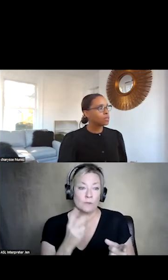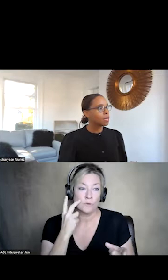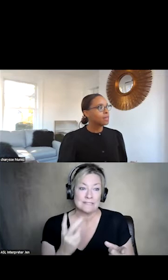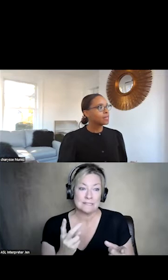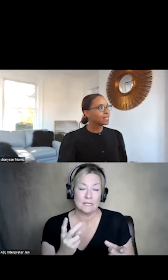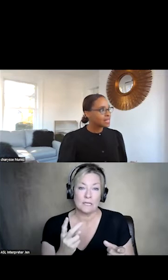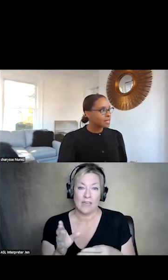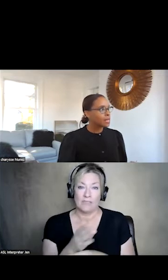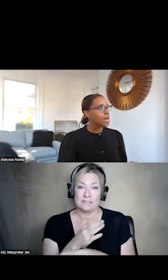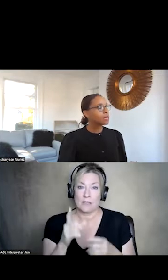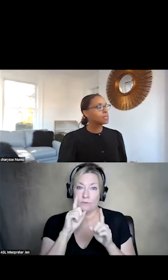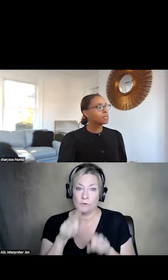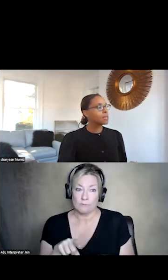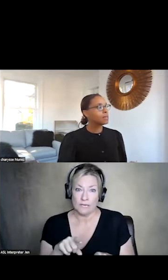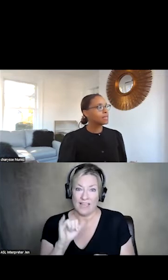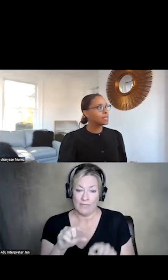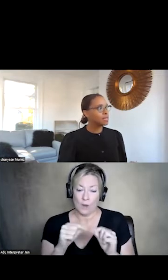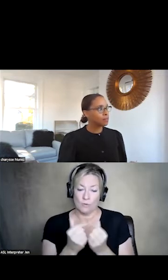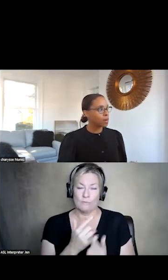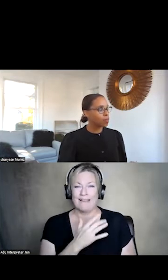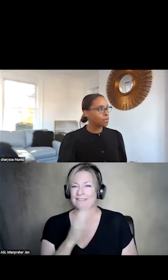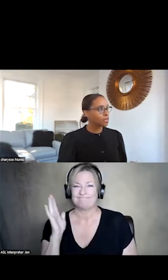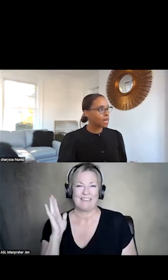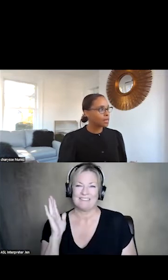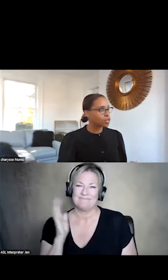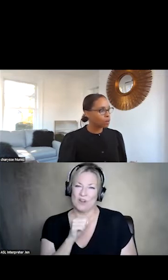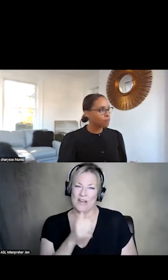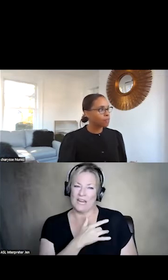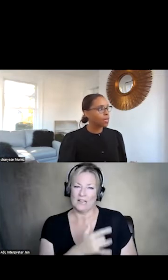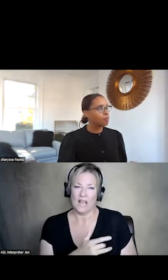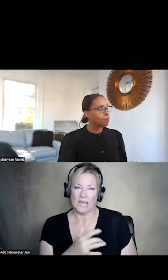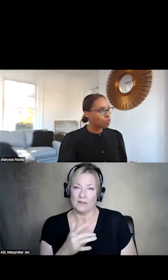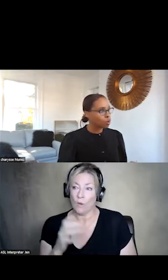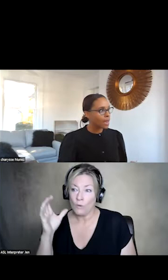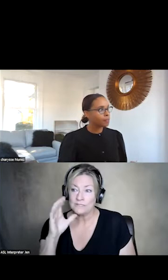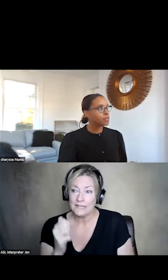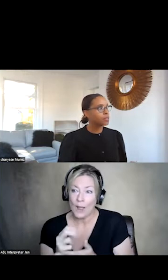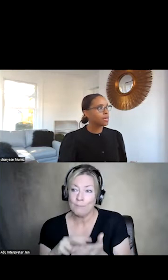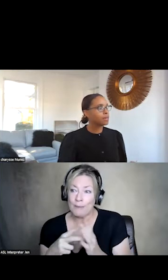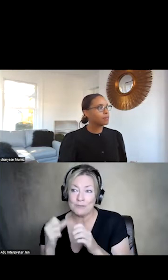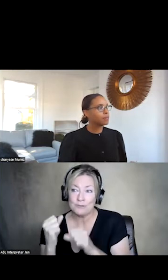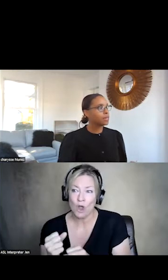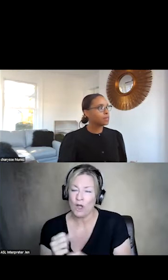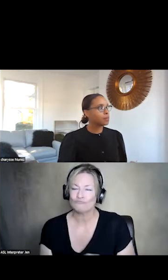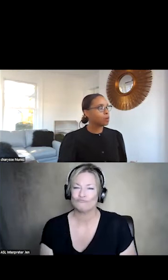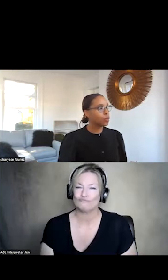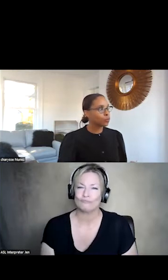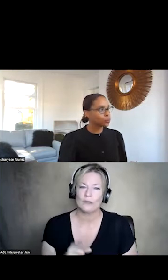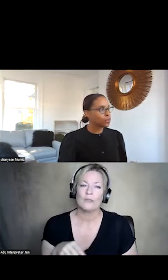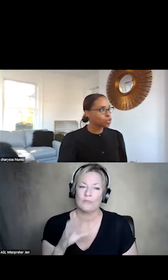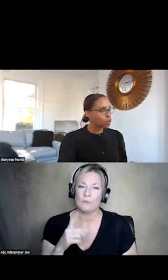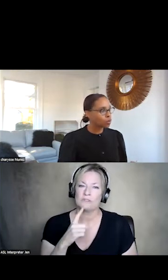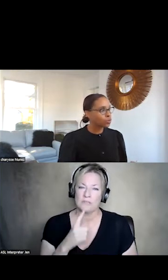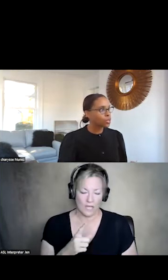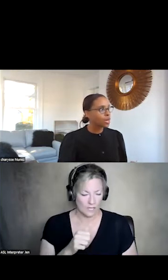agreement, they're less inclined to say that seeking for help is a sign of strength. more apt to say that they can will